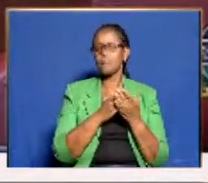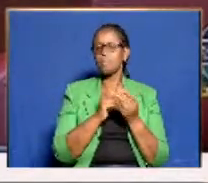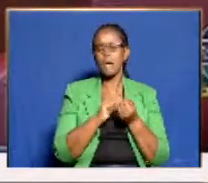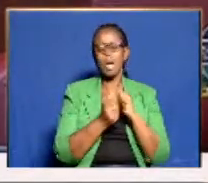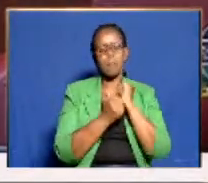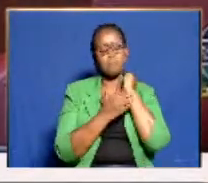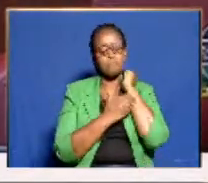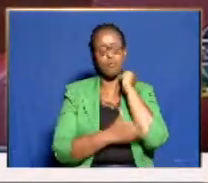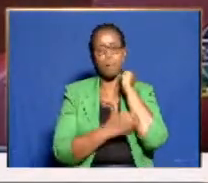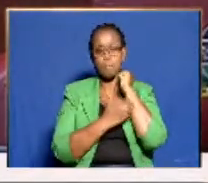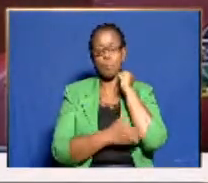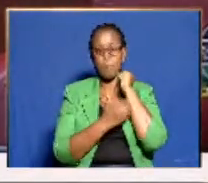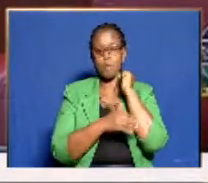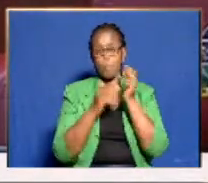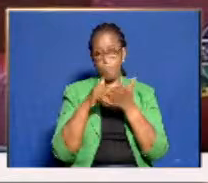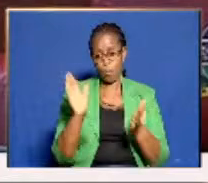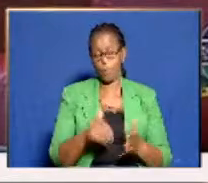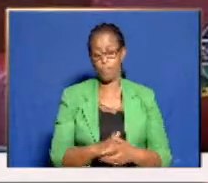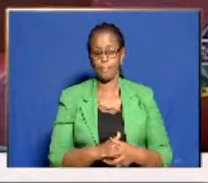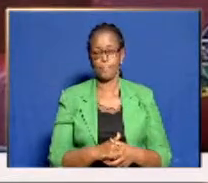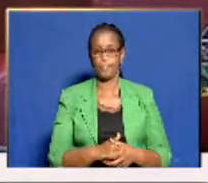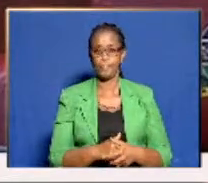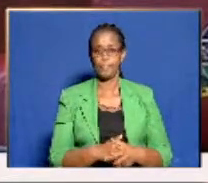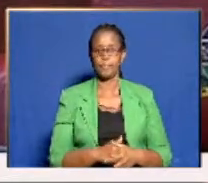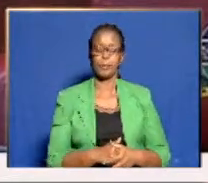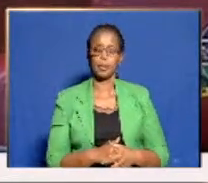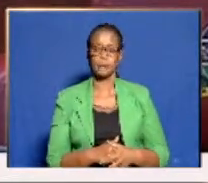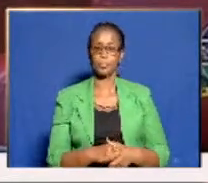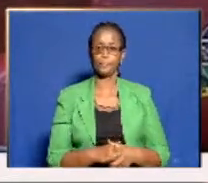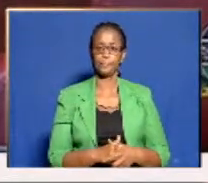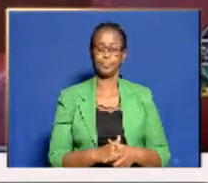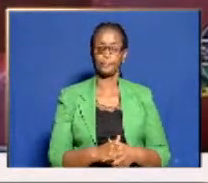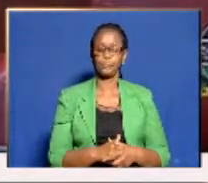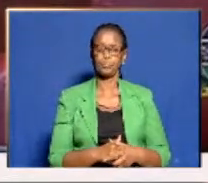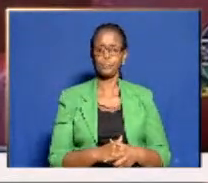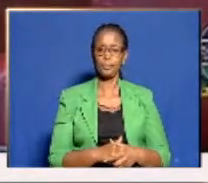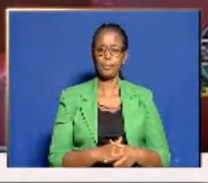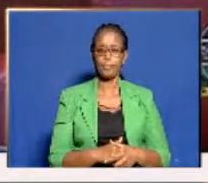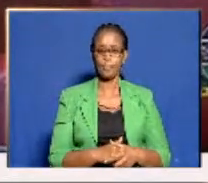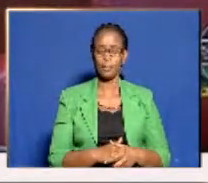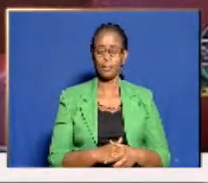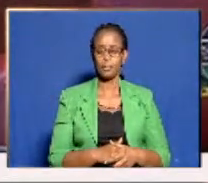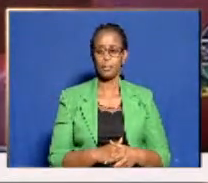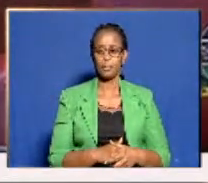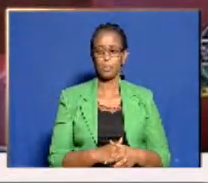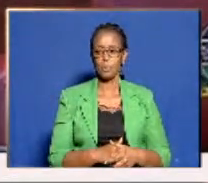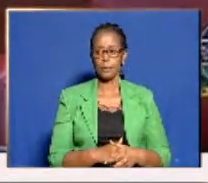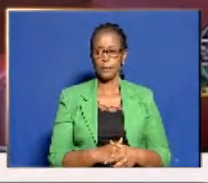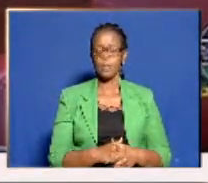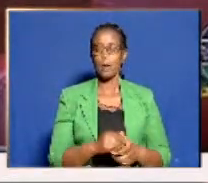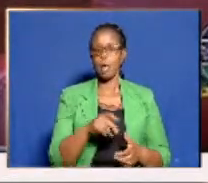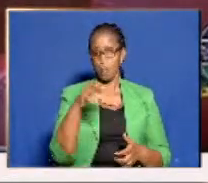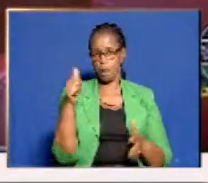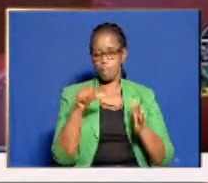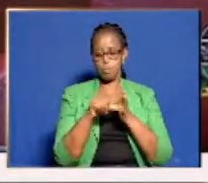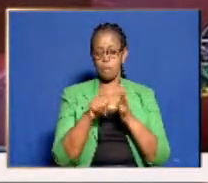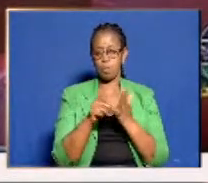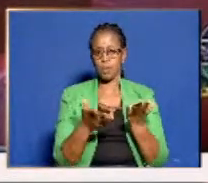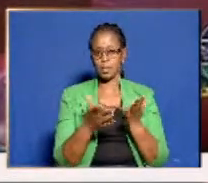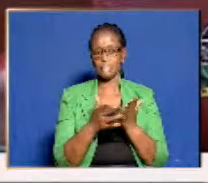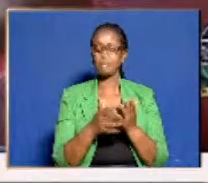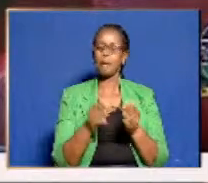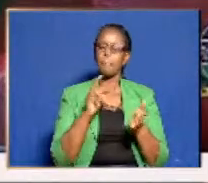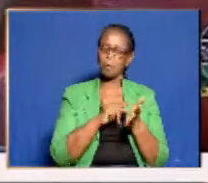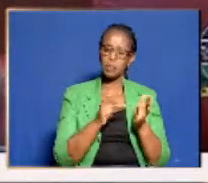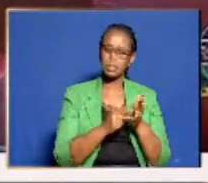than when they applied for these tenders, Honorable Speaker. Honorable Speaker, the other issue is the issue of white elephants, Honorable